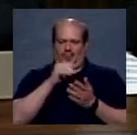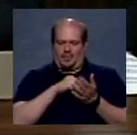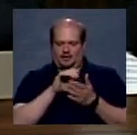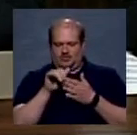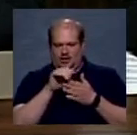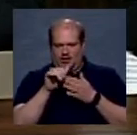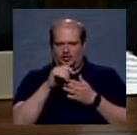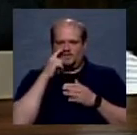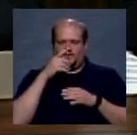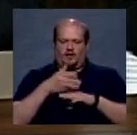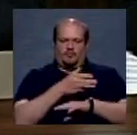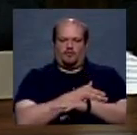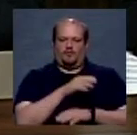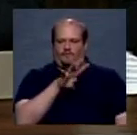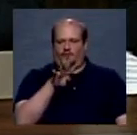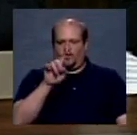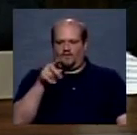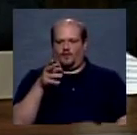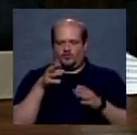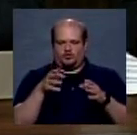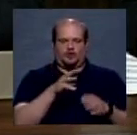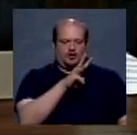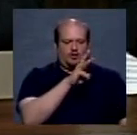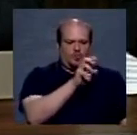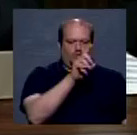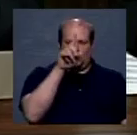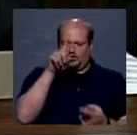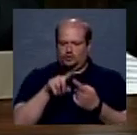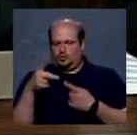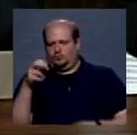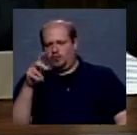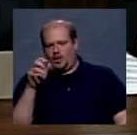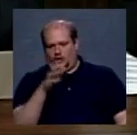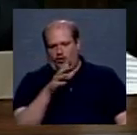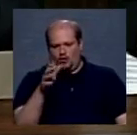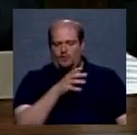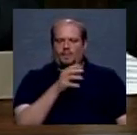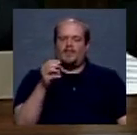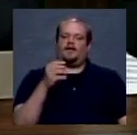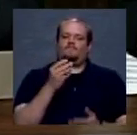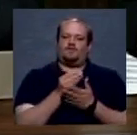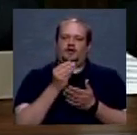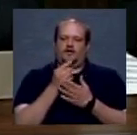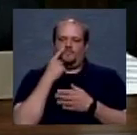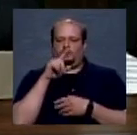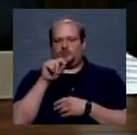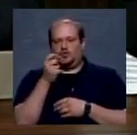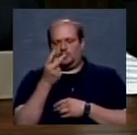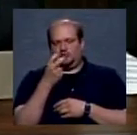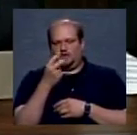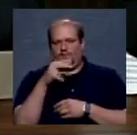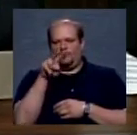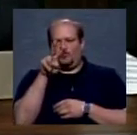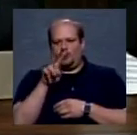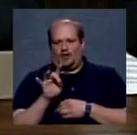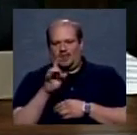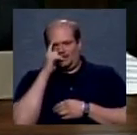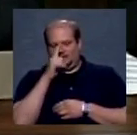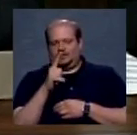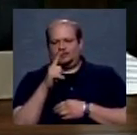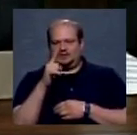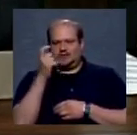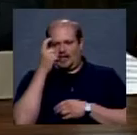$648,000 for improvements to 44th Street from Boyd Street to Potter Street, and for the purposes, funding from the 2012 3/8 cent capital sales improvement